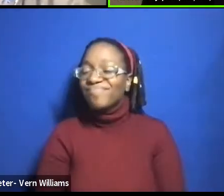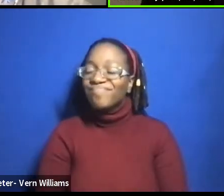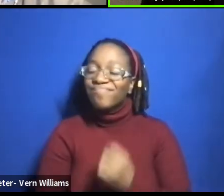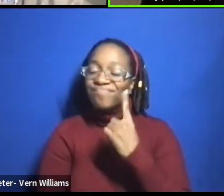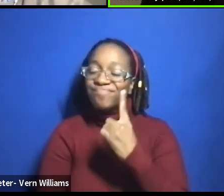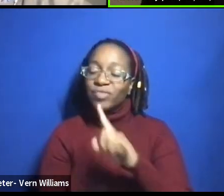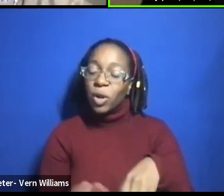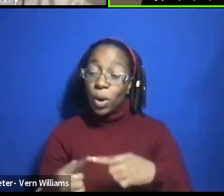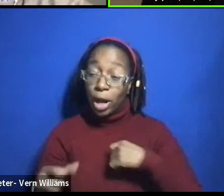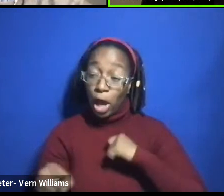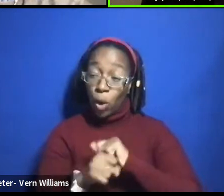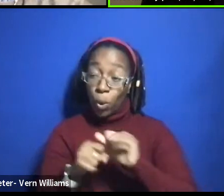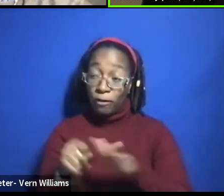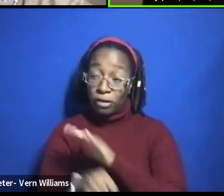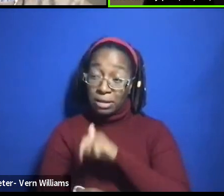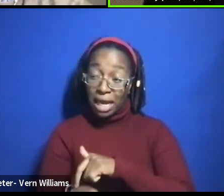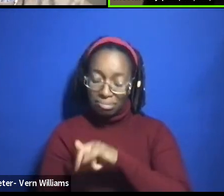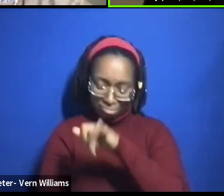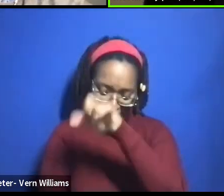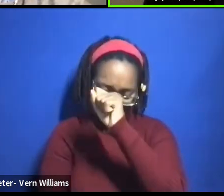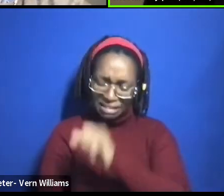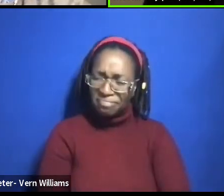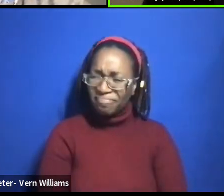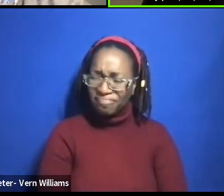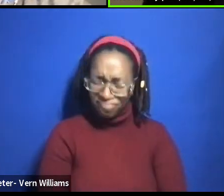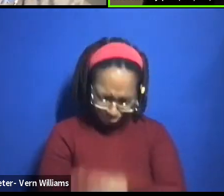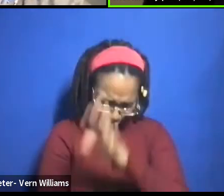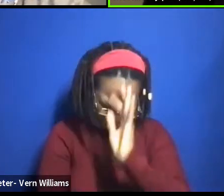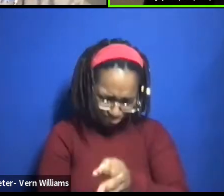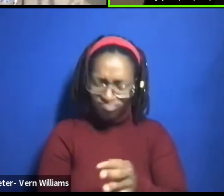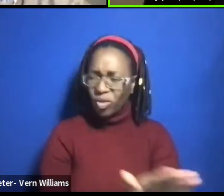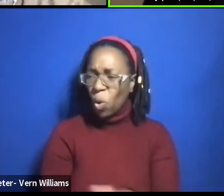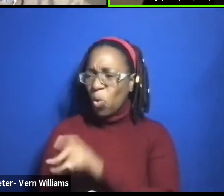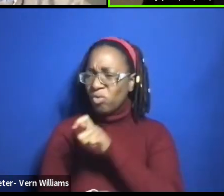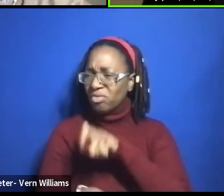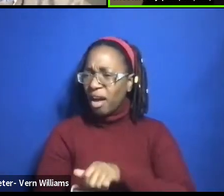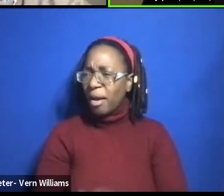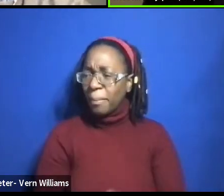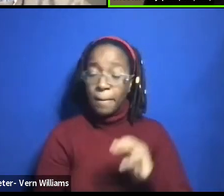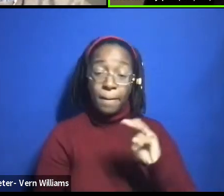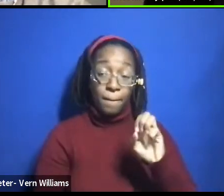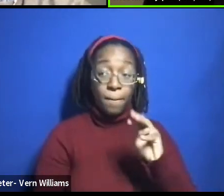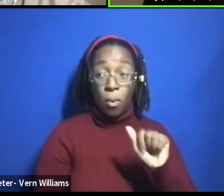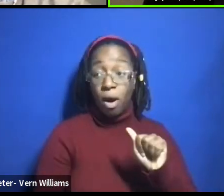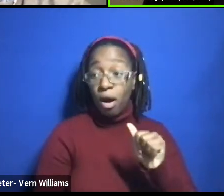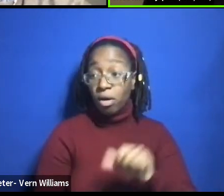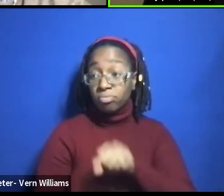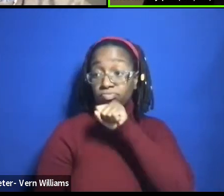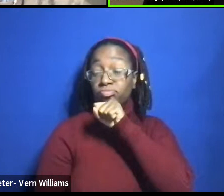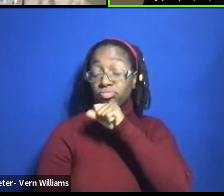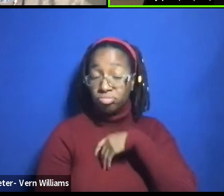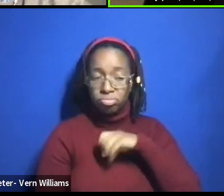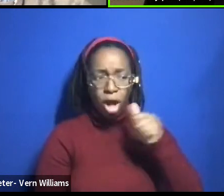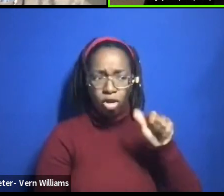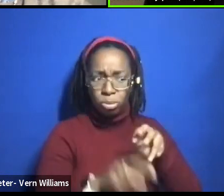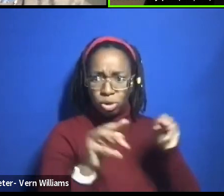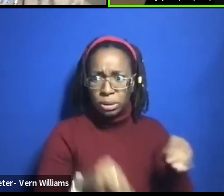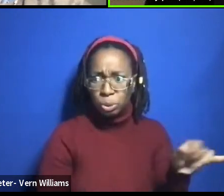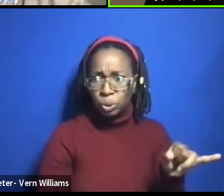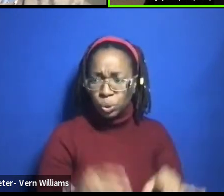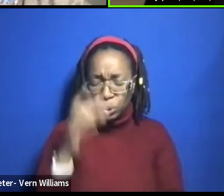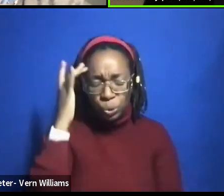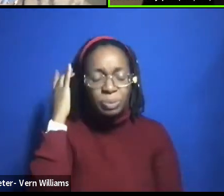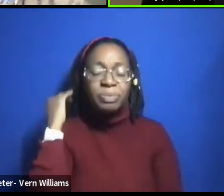museums, absolutely. Absolutely, all the time. We faced that at MoMA, and I even faced that at other places. But I tell you what,